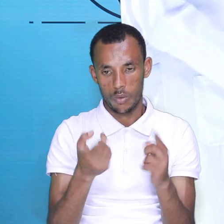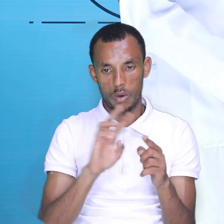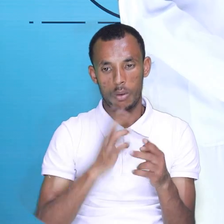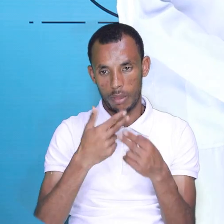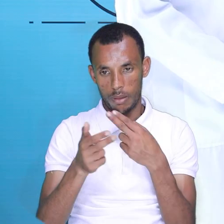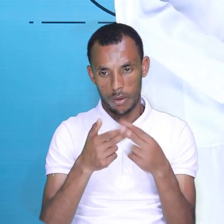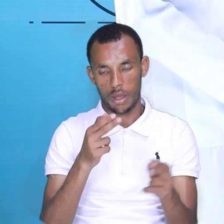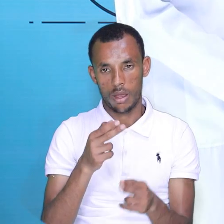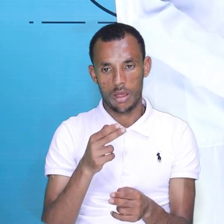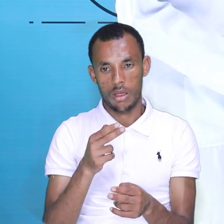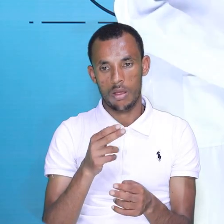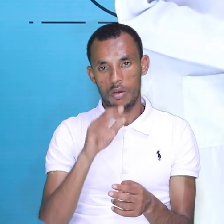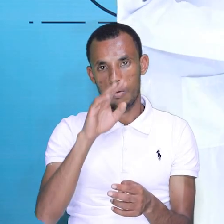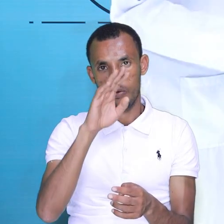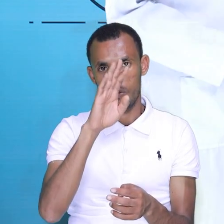multiply it, you will have